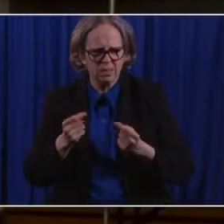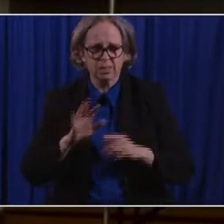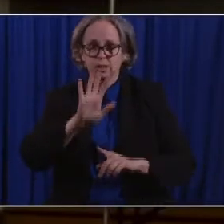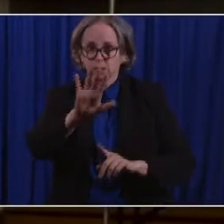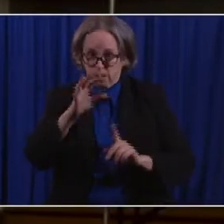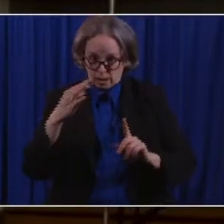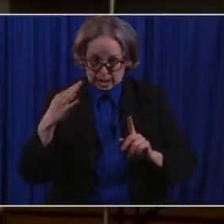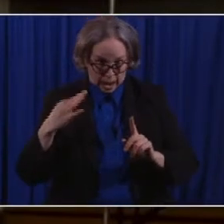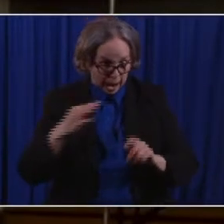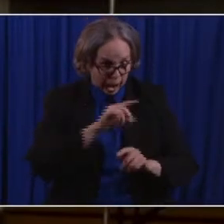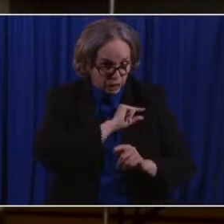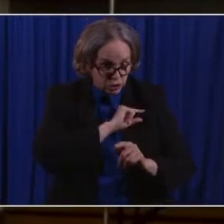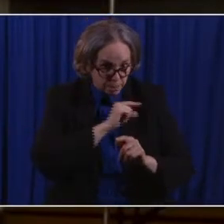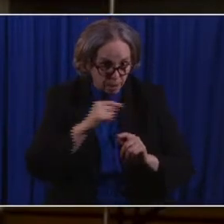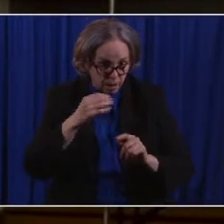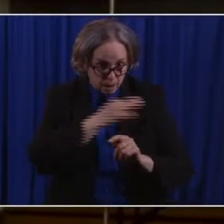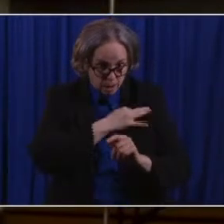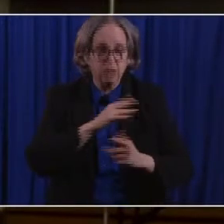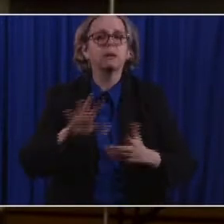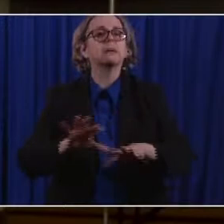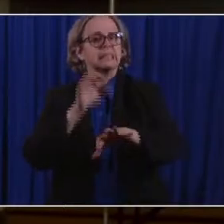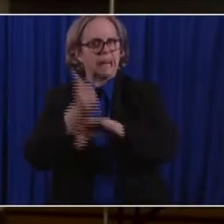at